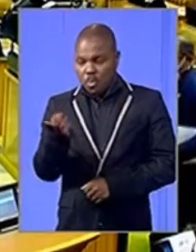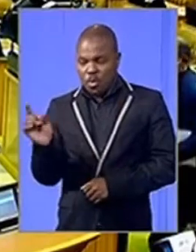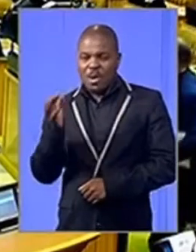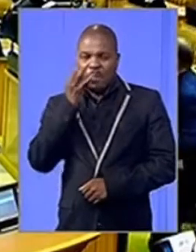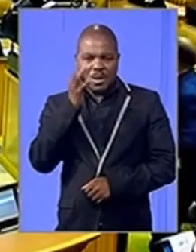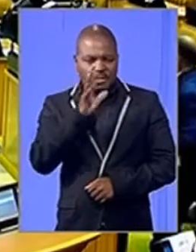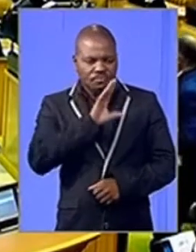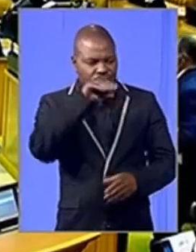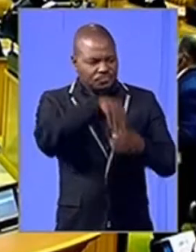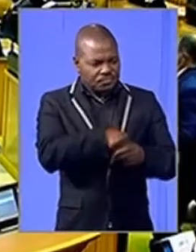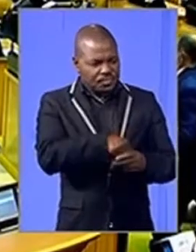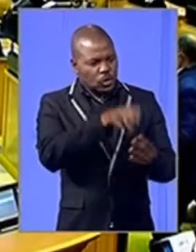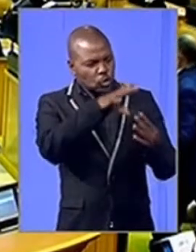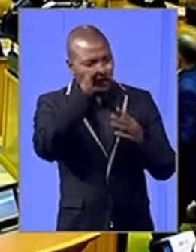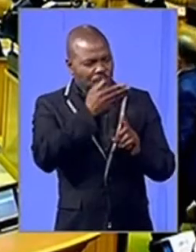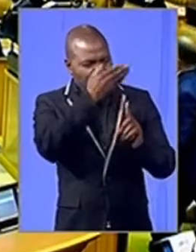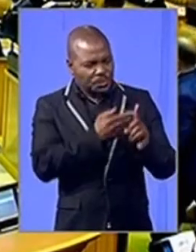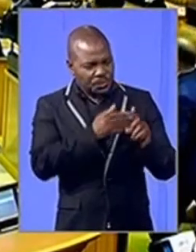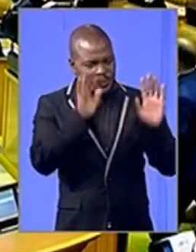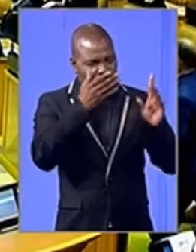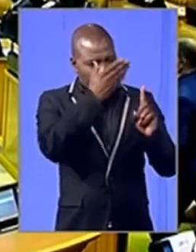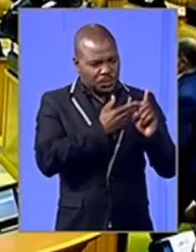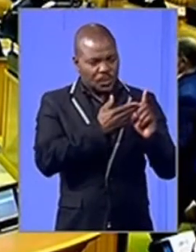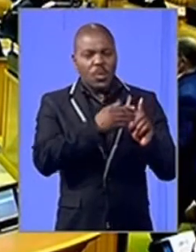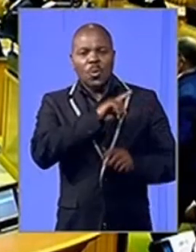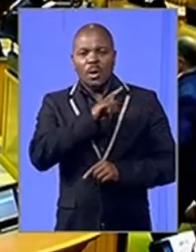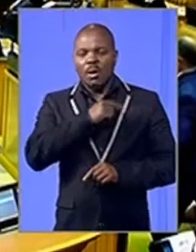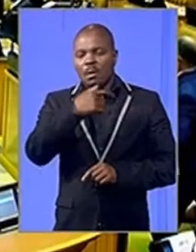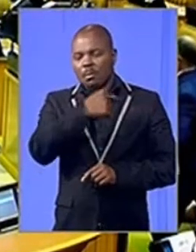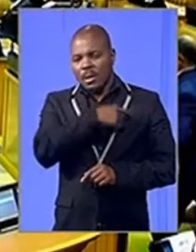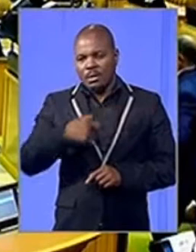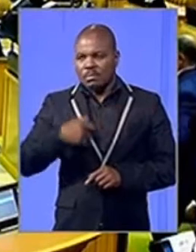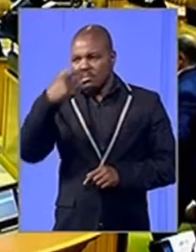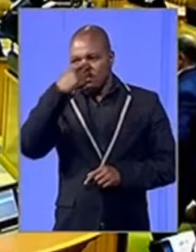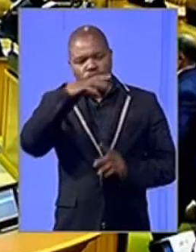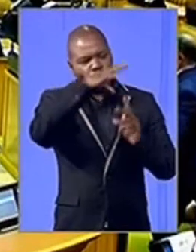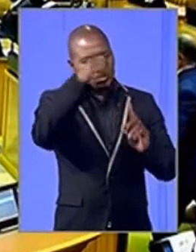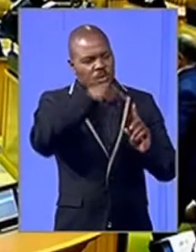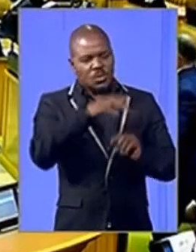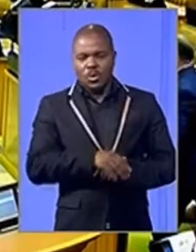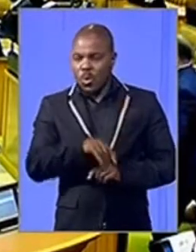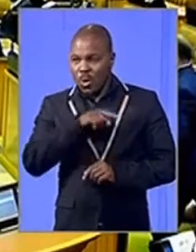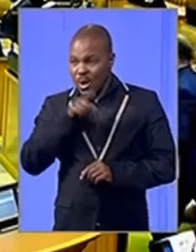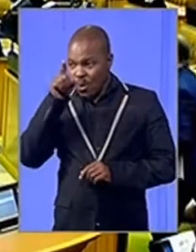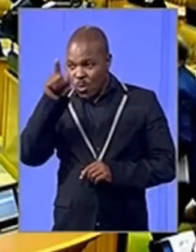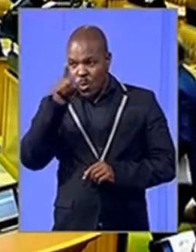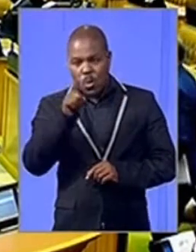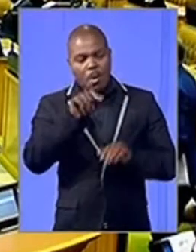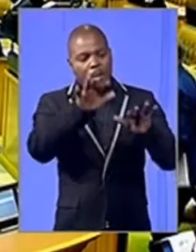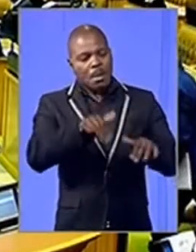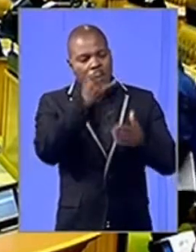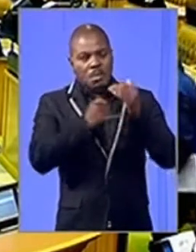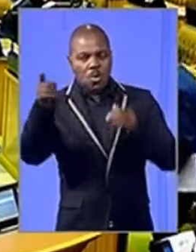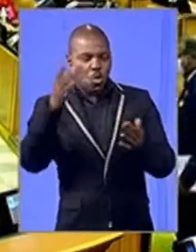ha o batle ho tjhaella monwana le ho thatiseletsa qeto ya mopresidente Cyril Ramaphosa eo ba dumelang e le ho hatikela boikemelo ba